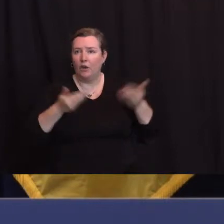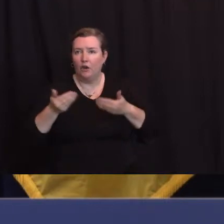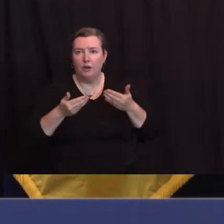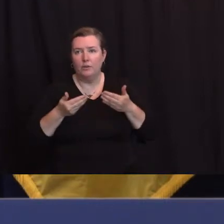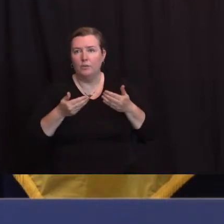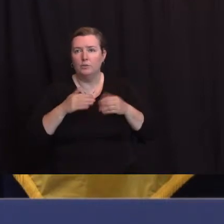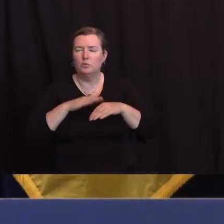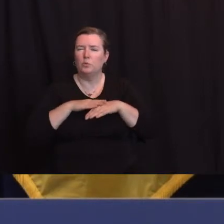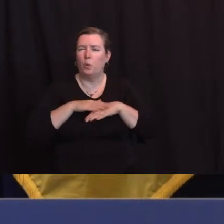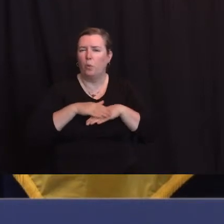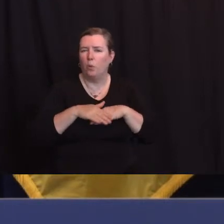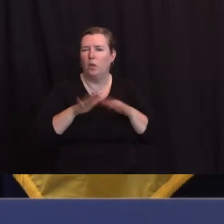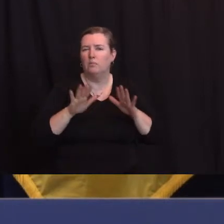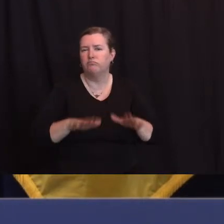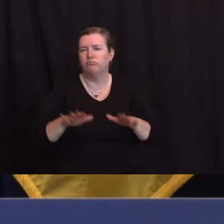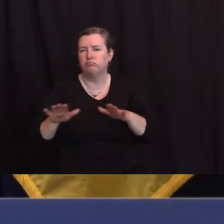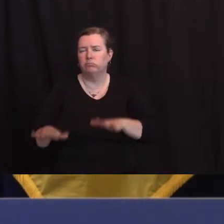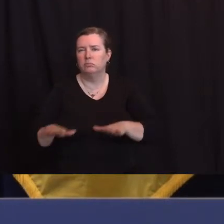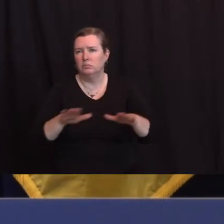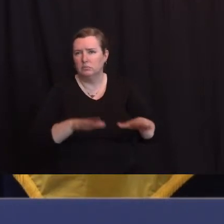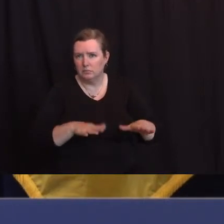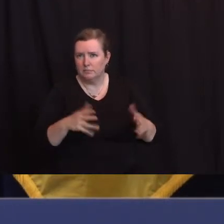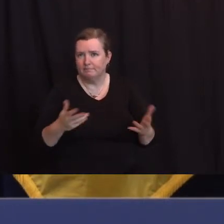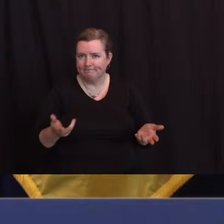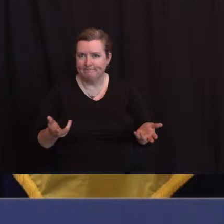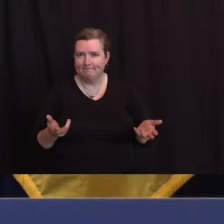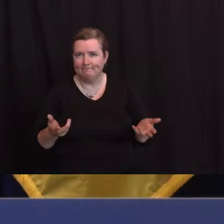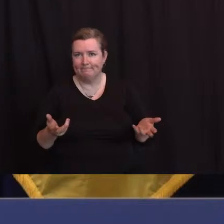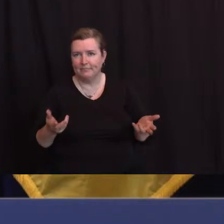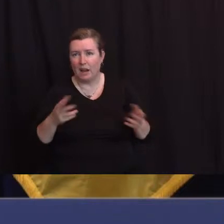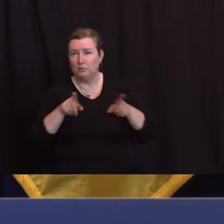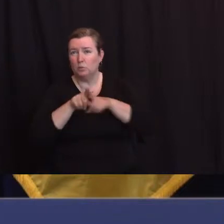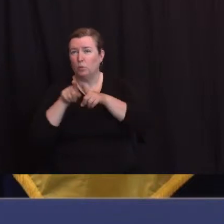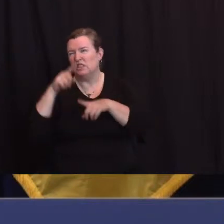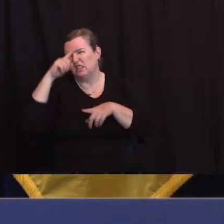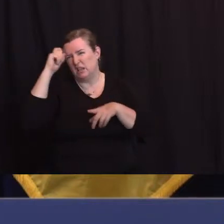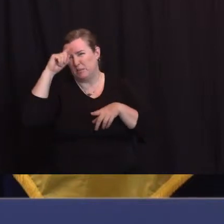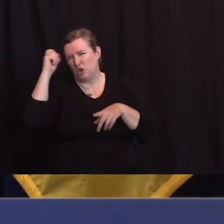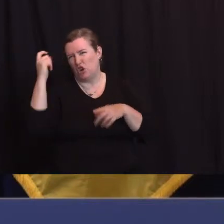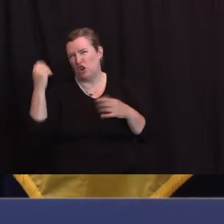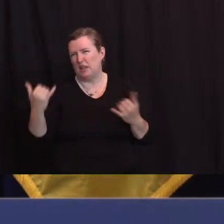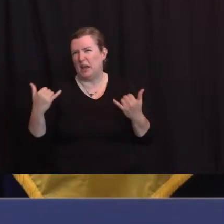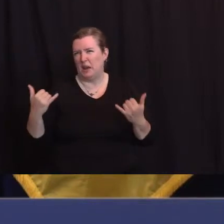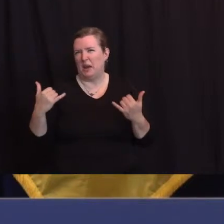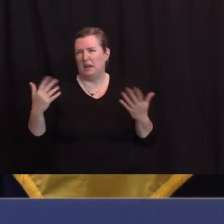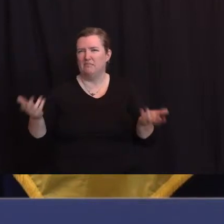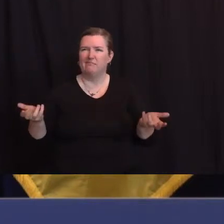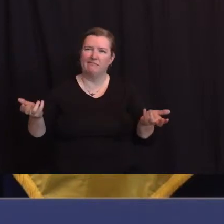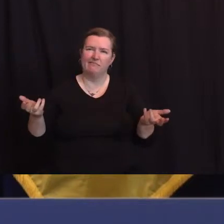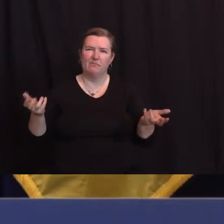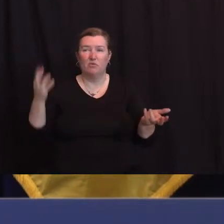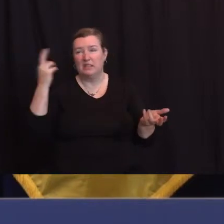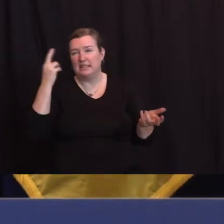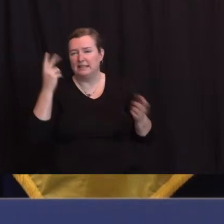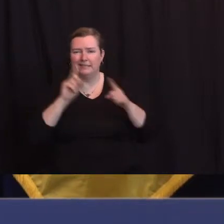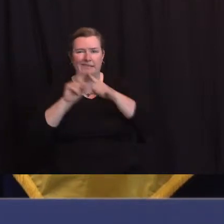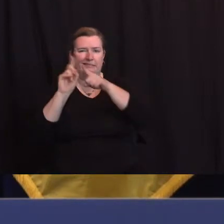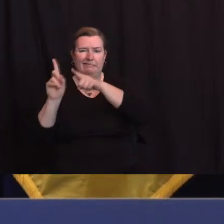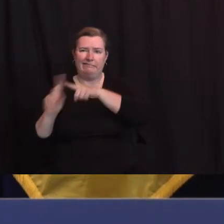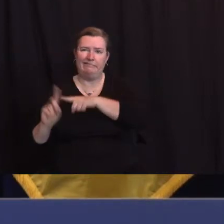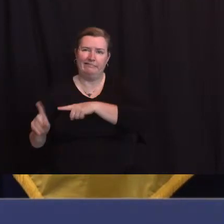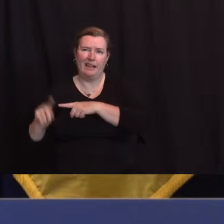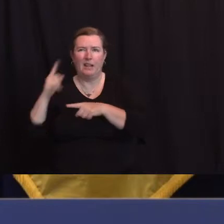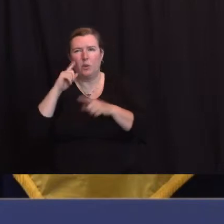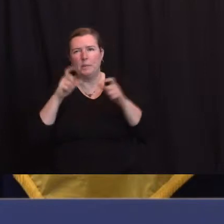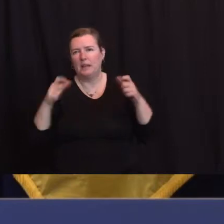this is not a permanent reality, is that a potential contributing factor? Yes, it certainly could be one of those. I continue to think fear of going